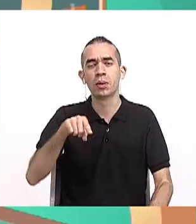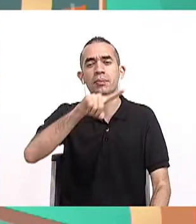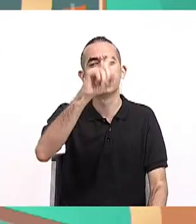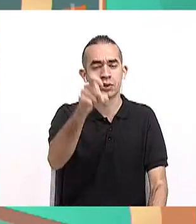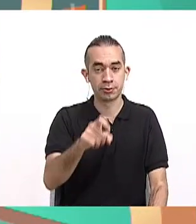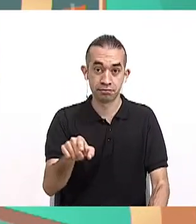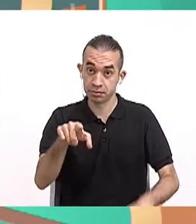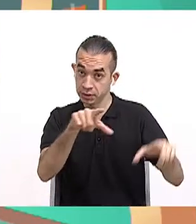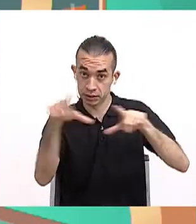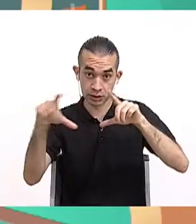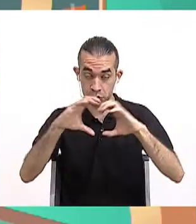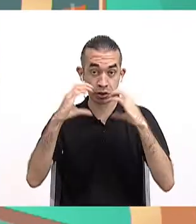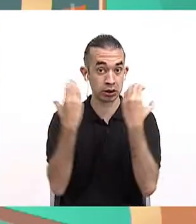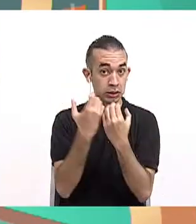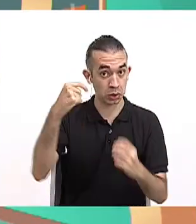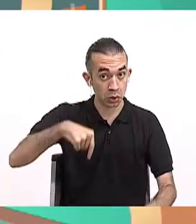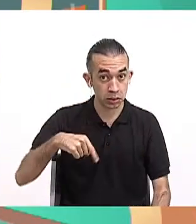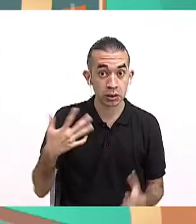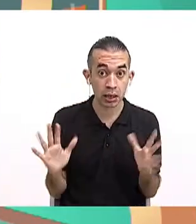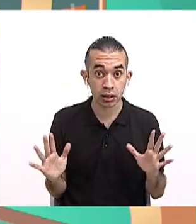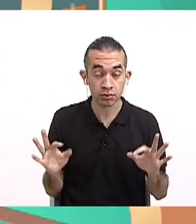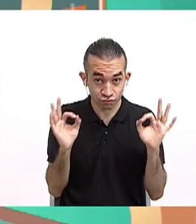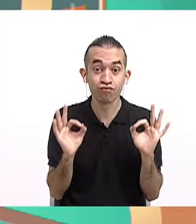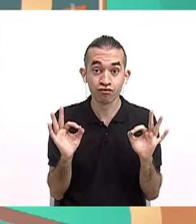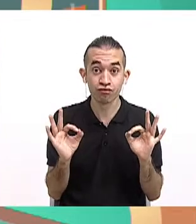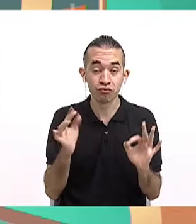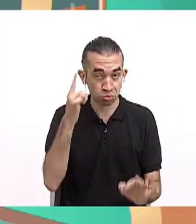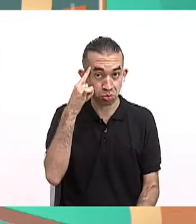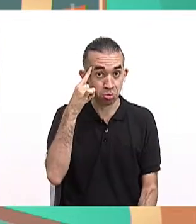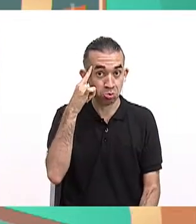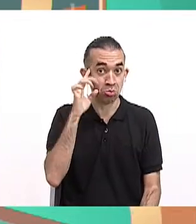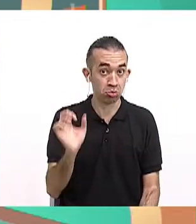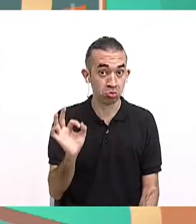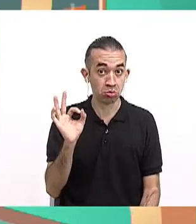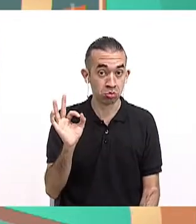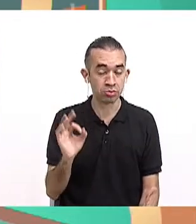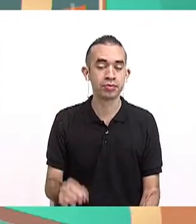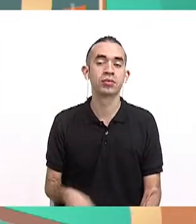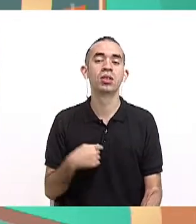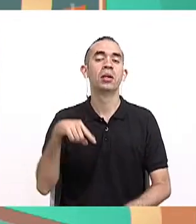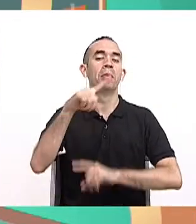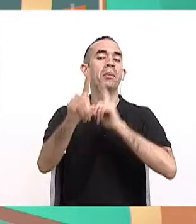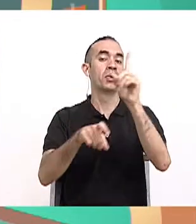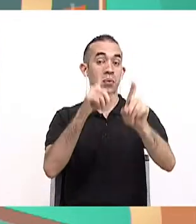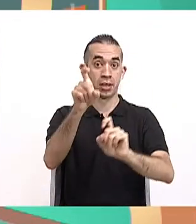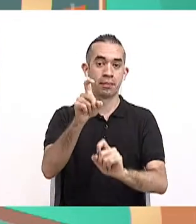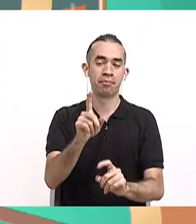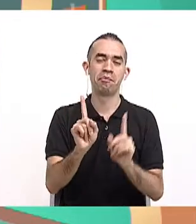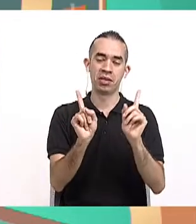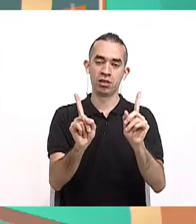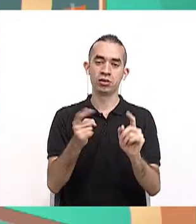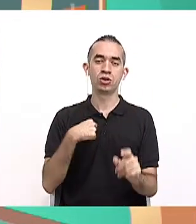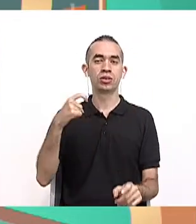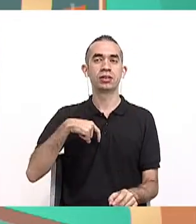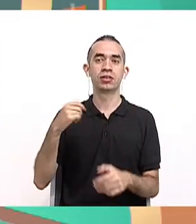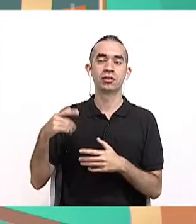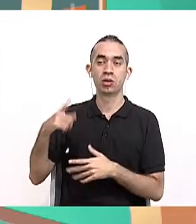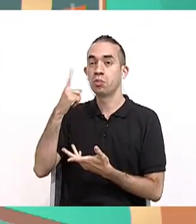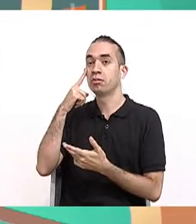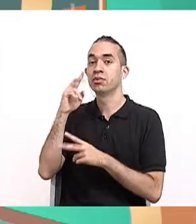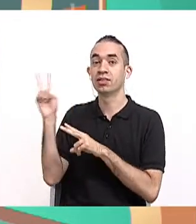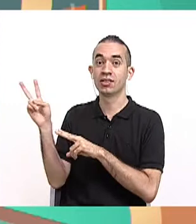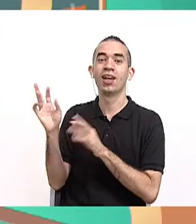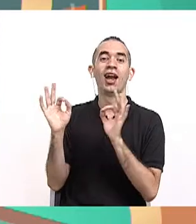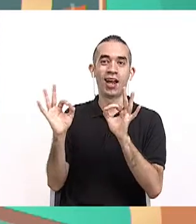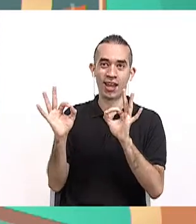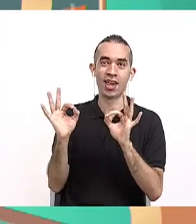you ready for today's class? Yes? Do you think so? I have some questions for you, but before, I think I need a screen over here.